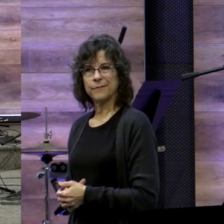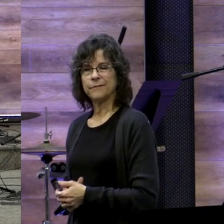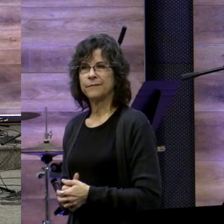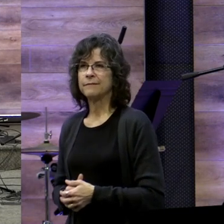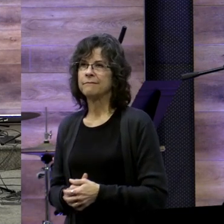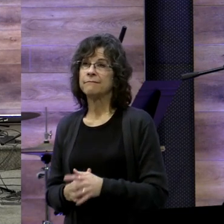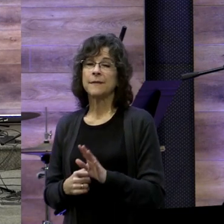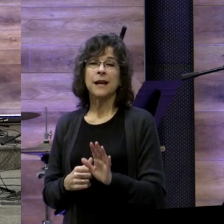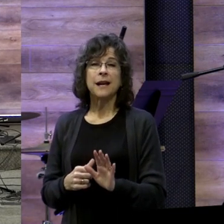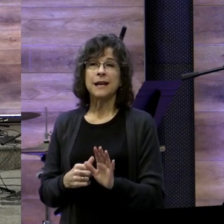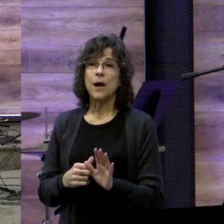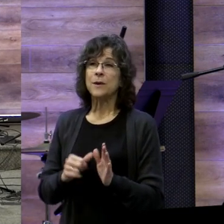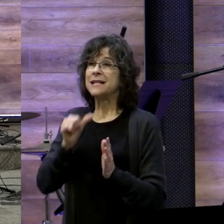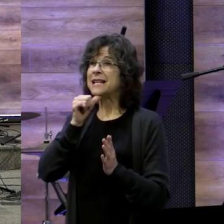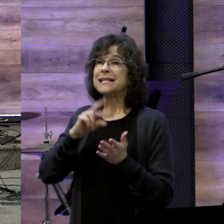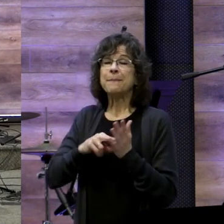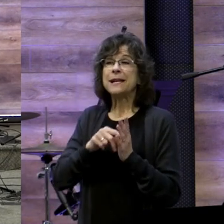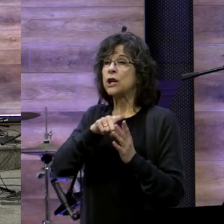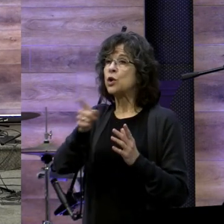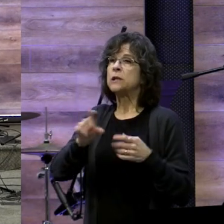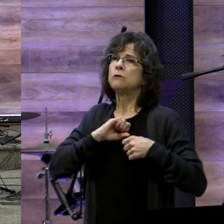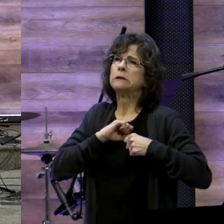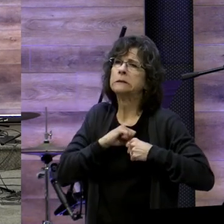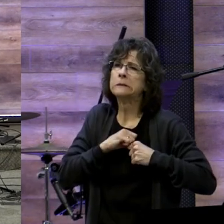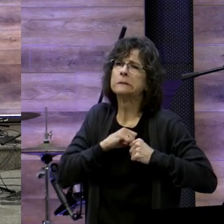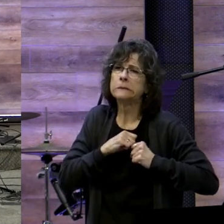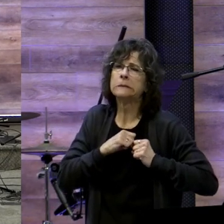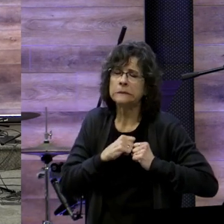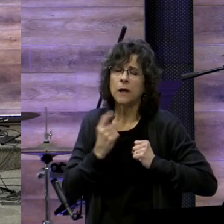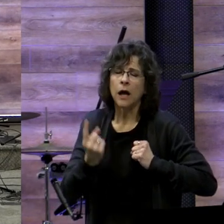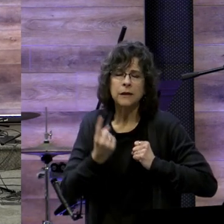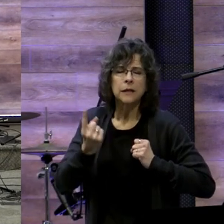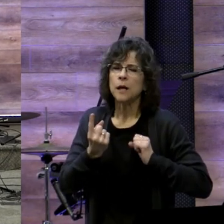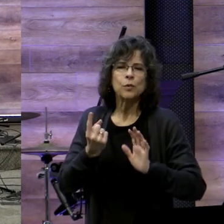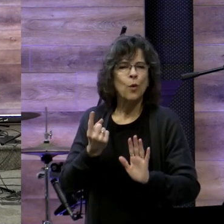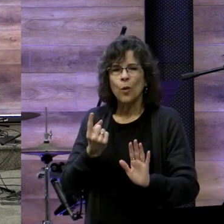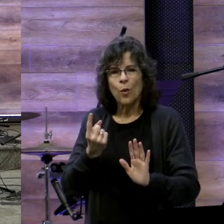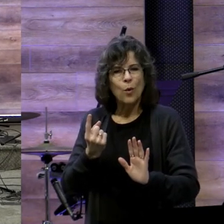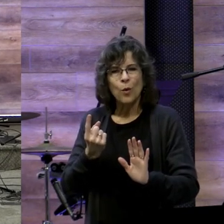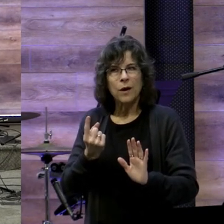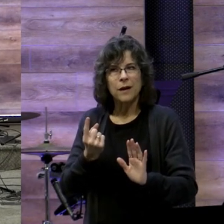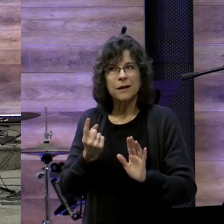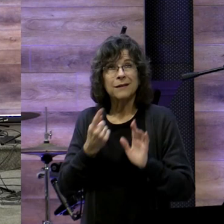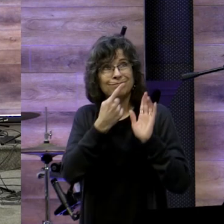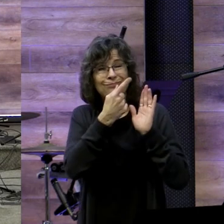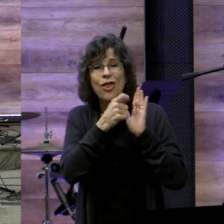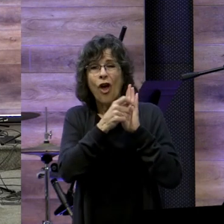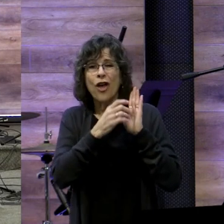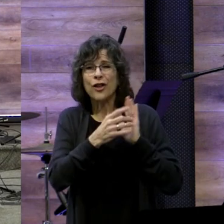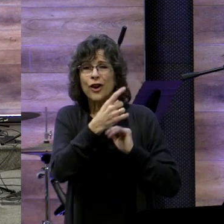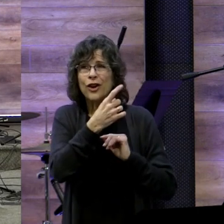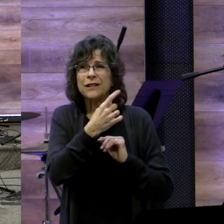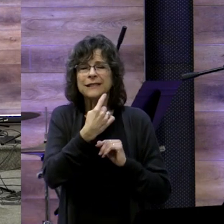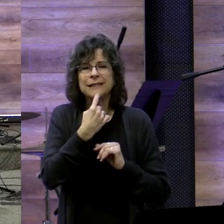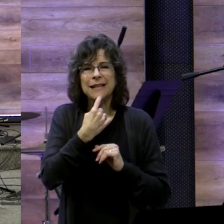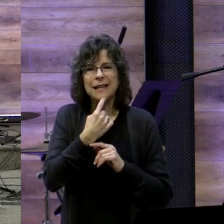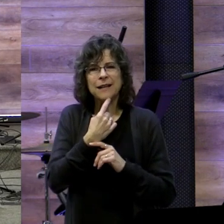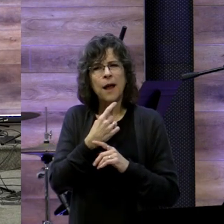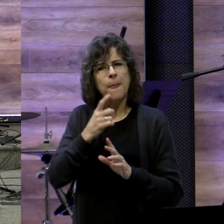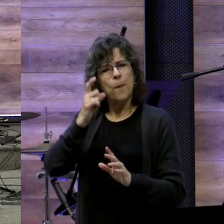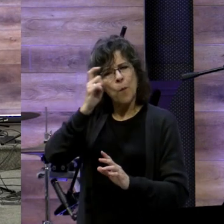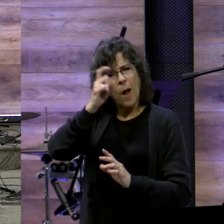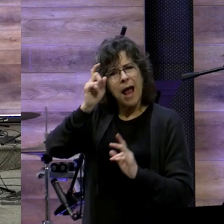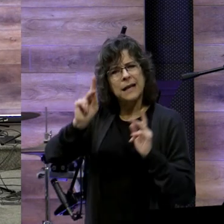spent grieving all of the time, but what the author of Ecclesiastes is trying to hit us with is that the wise, those who live